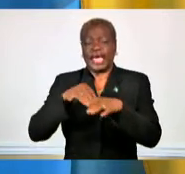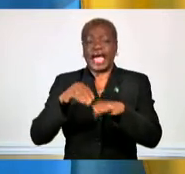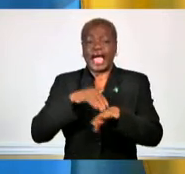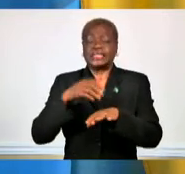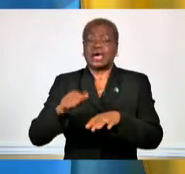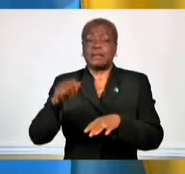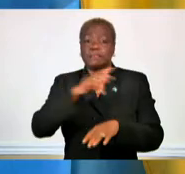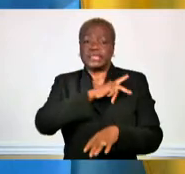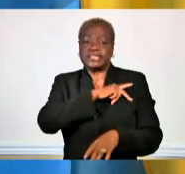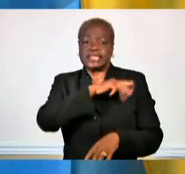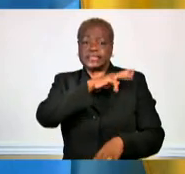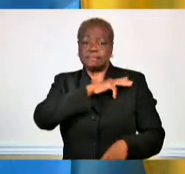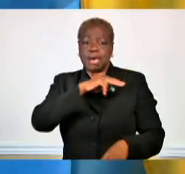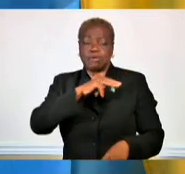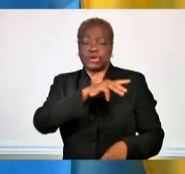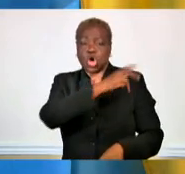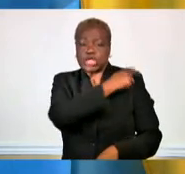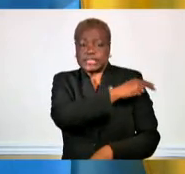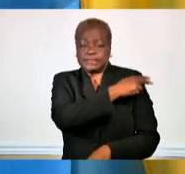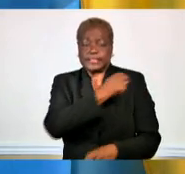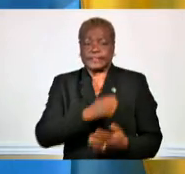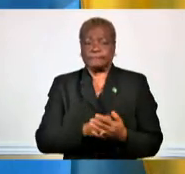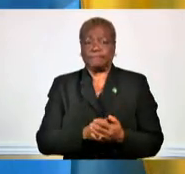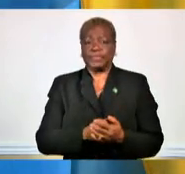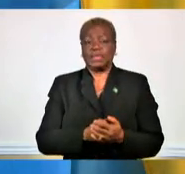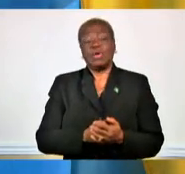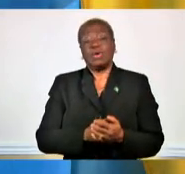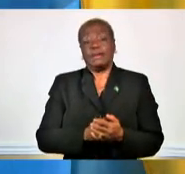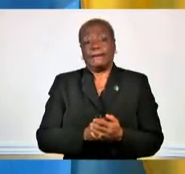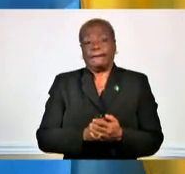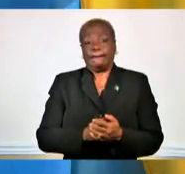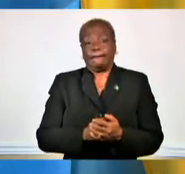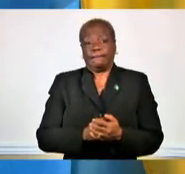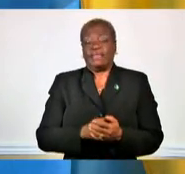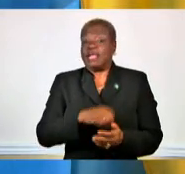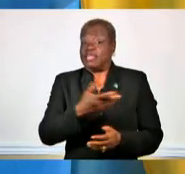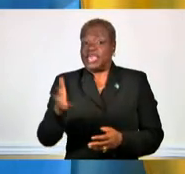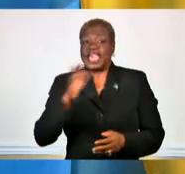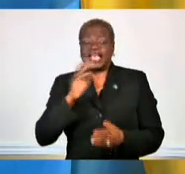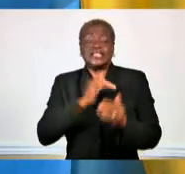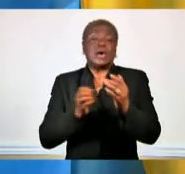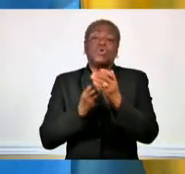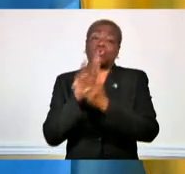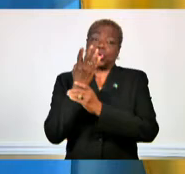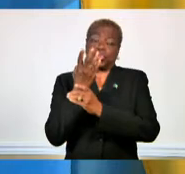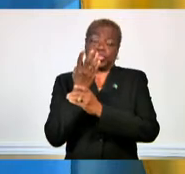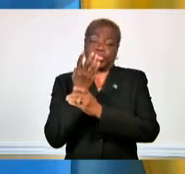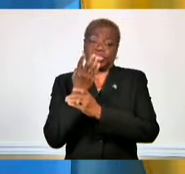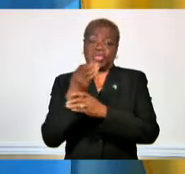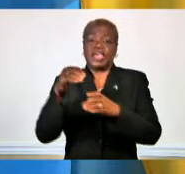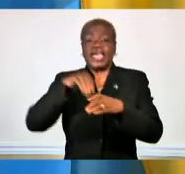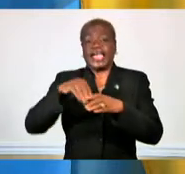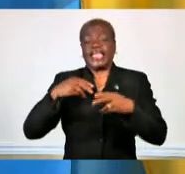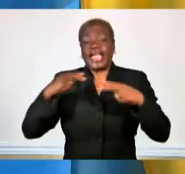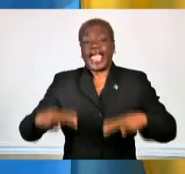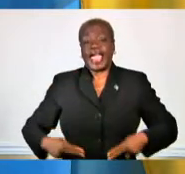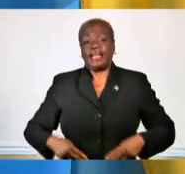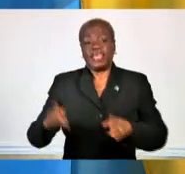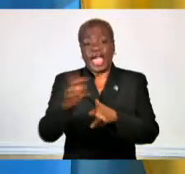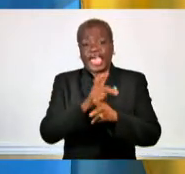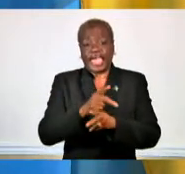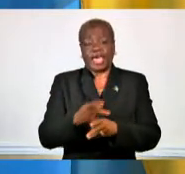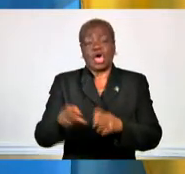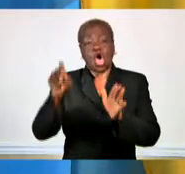Hospital. There is also an exponential growth in healthcare cost.